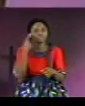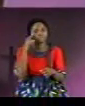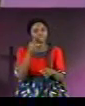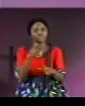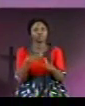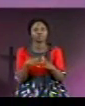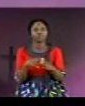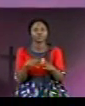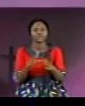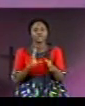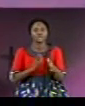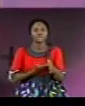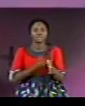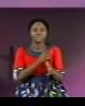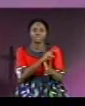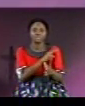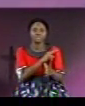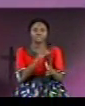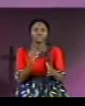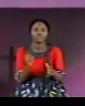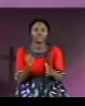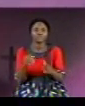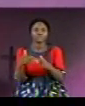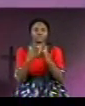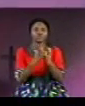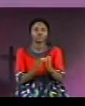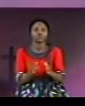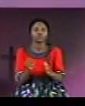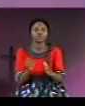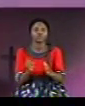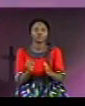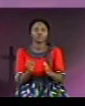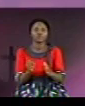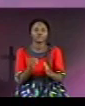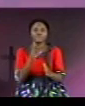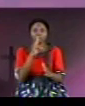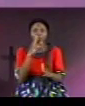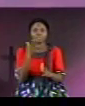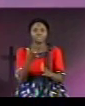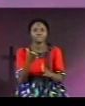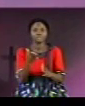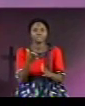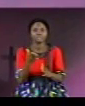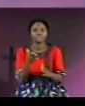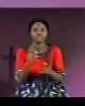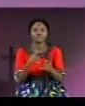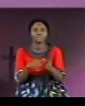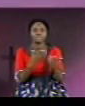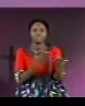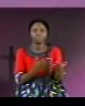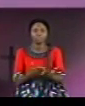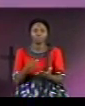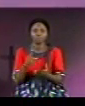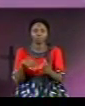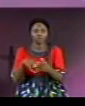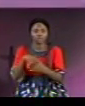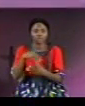Our ushers, our leaders are there to bring you out where